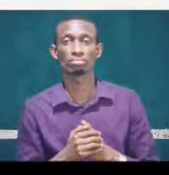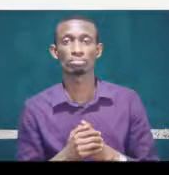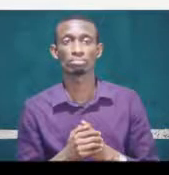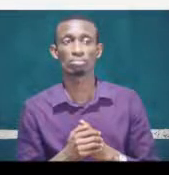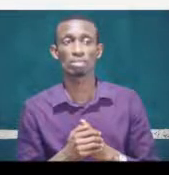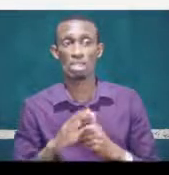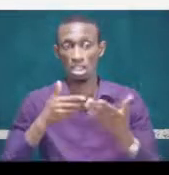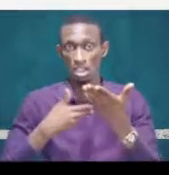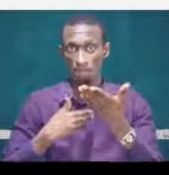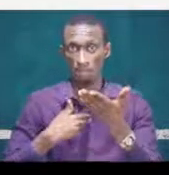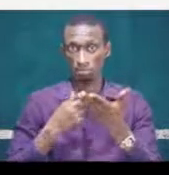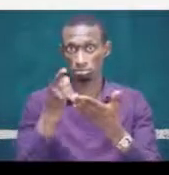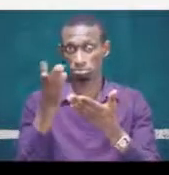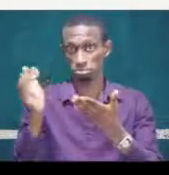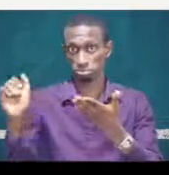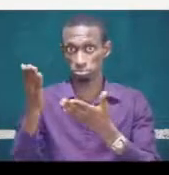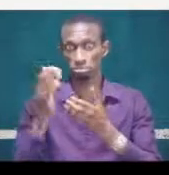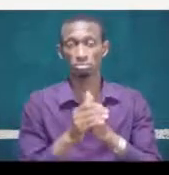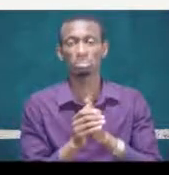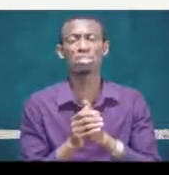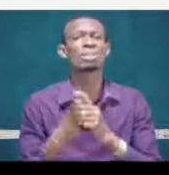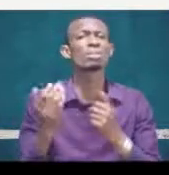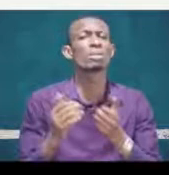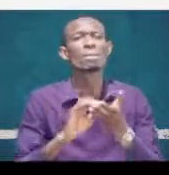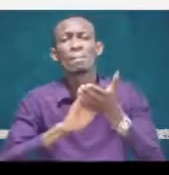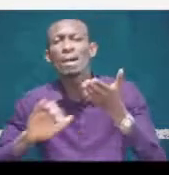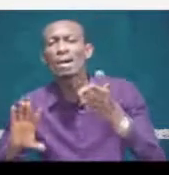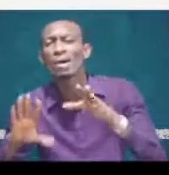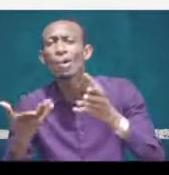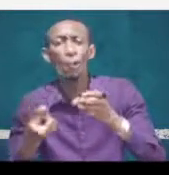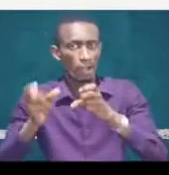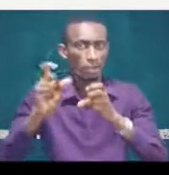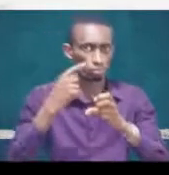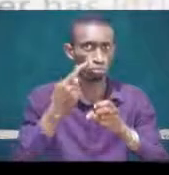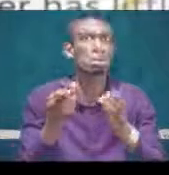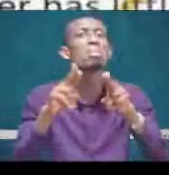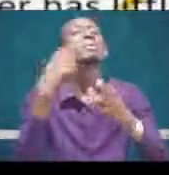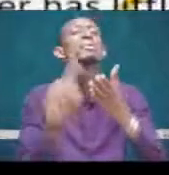we have those triplets. Now we are going to either delete or add and then see what happens.